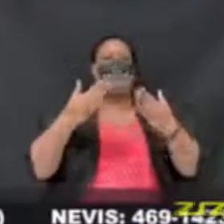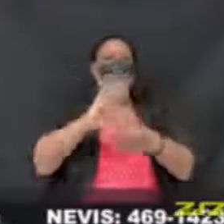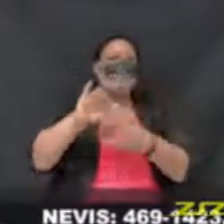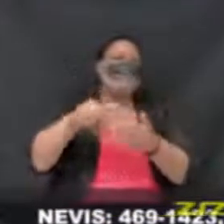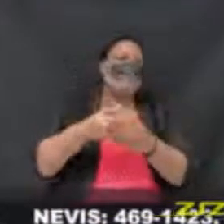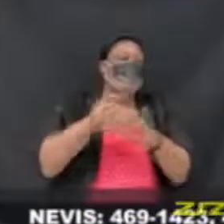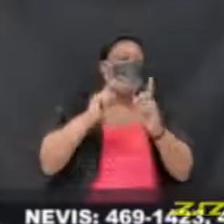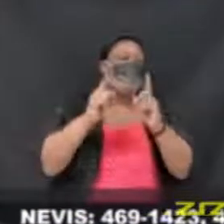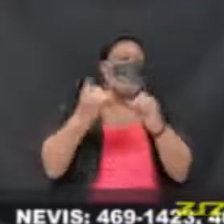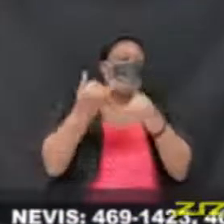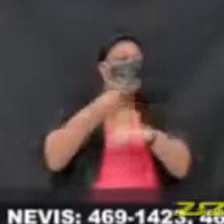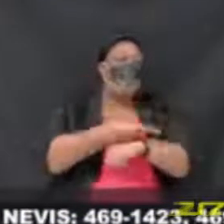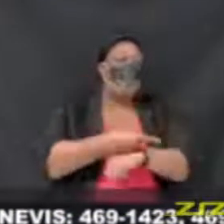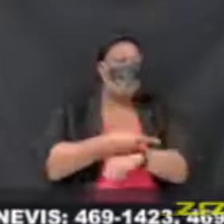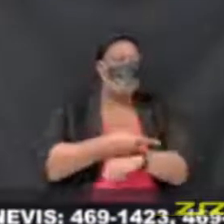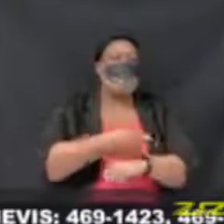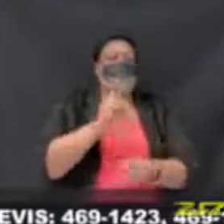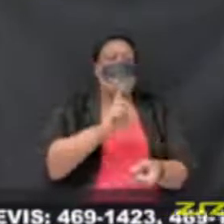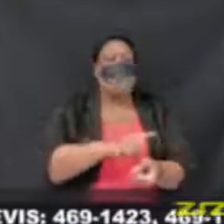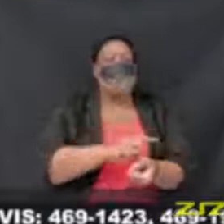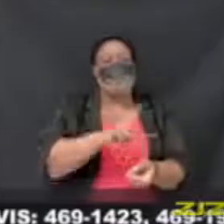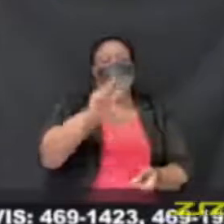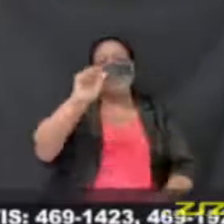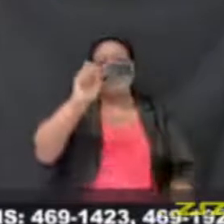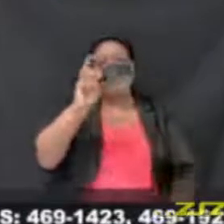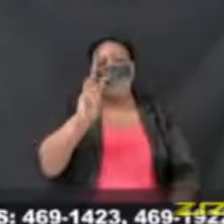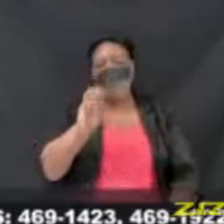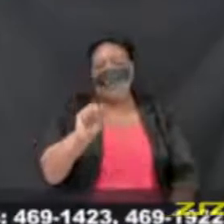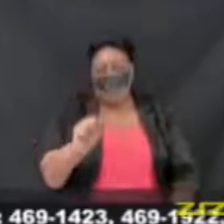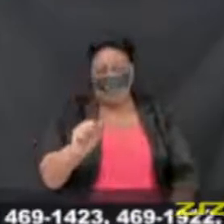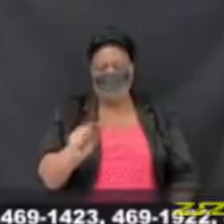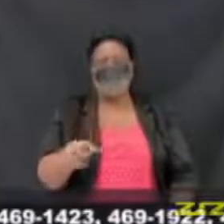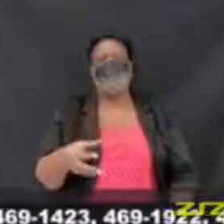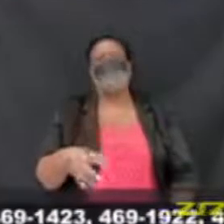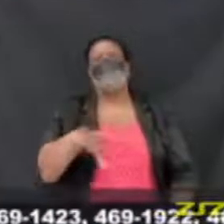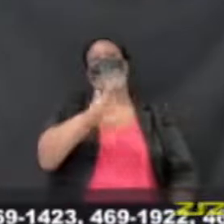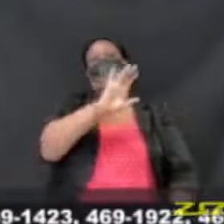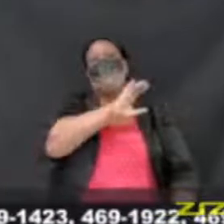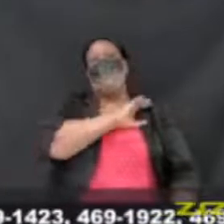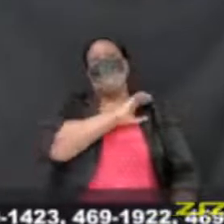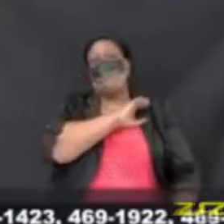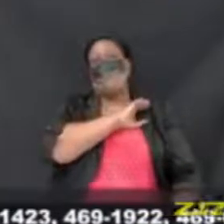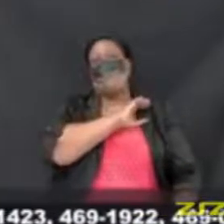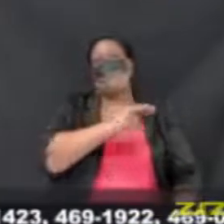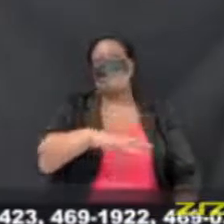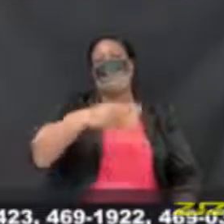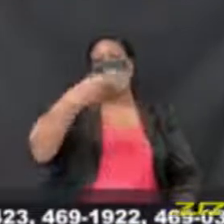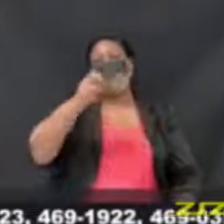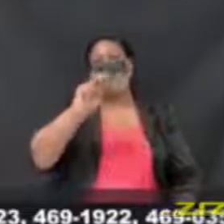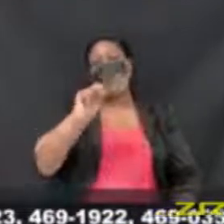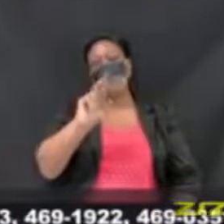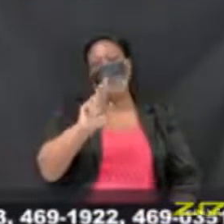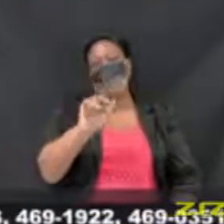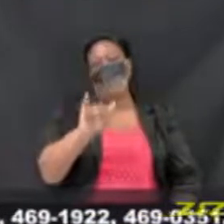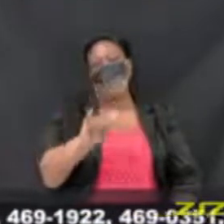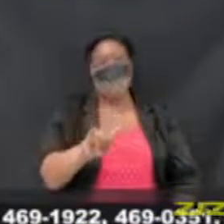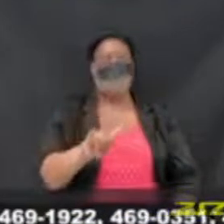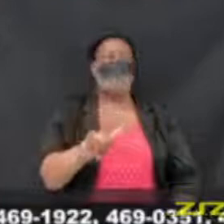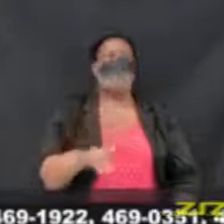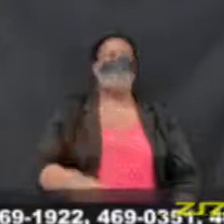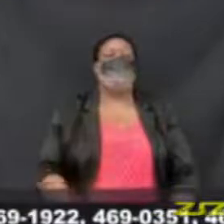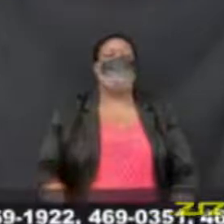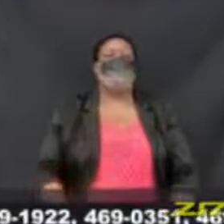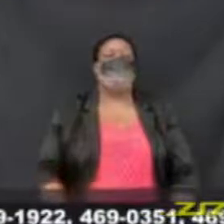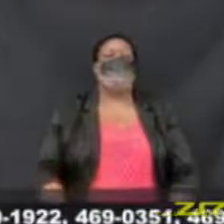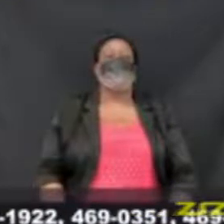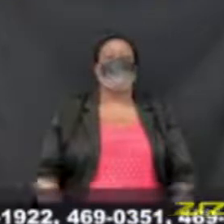Dr. Hazel Laws, Superintendent of the Royal St. Christopher and Nevis Police Force, Mr. Cromwell Henry, Chairman of the